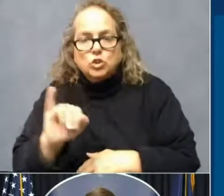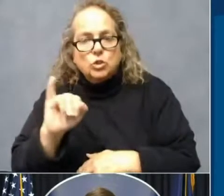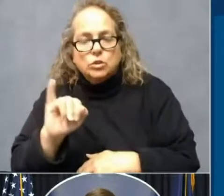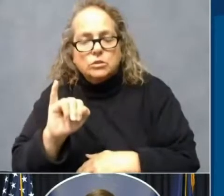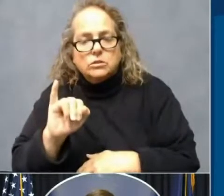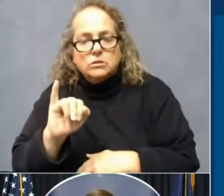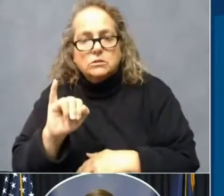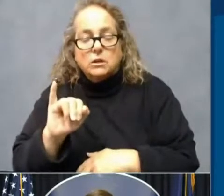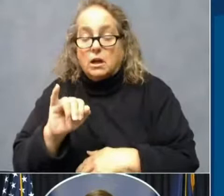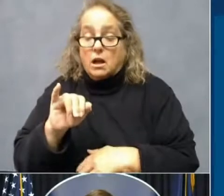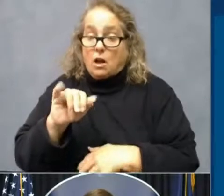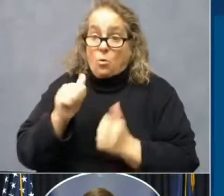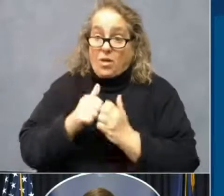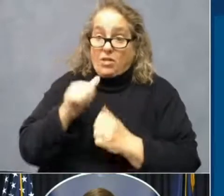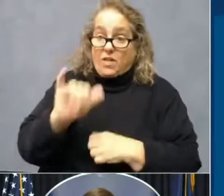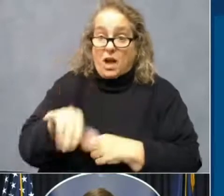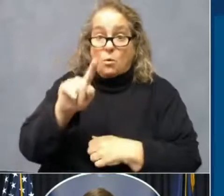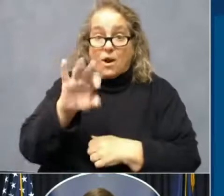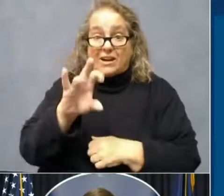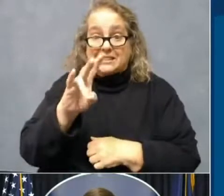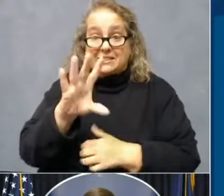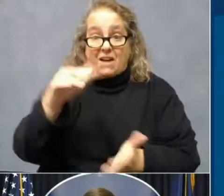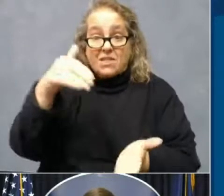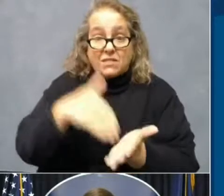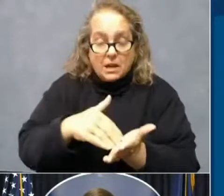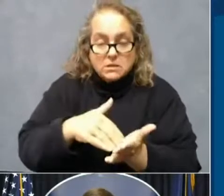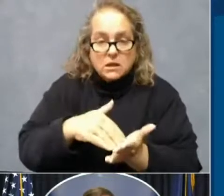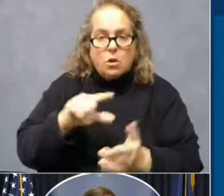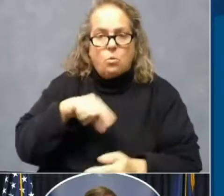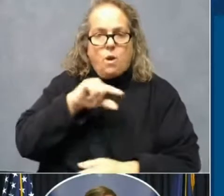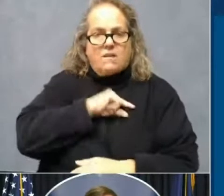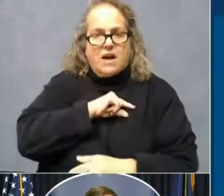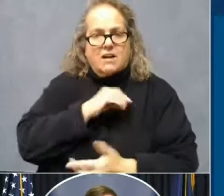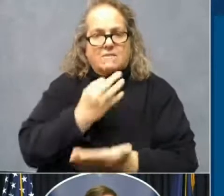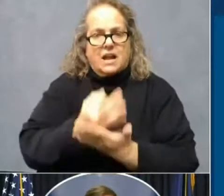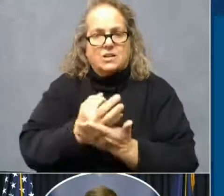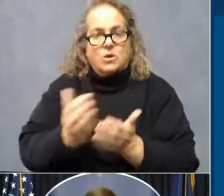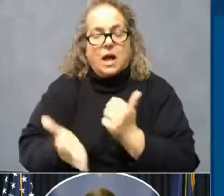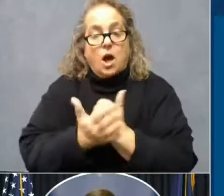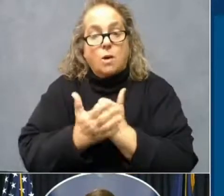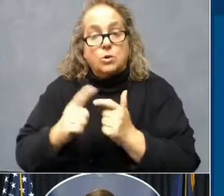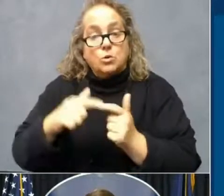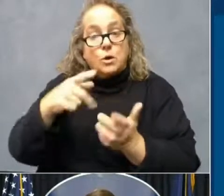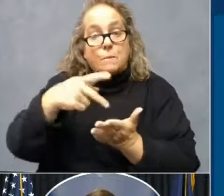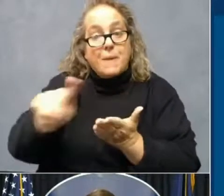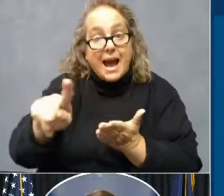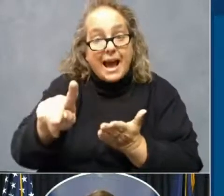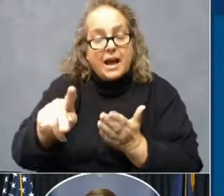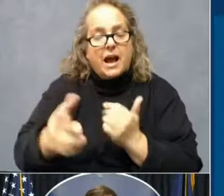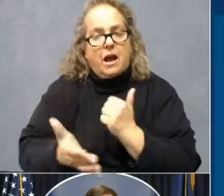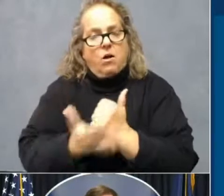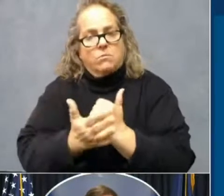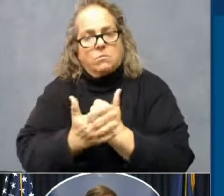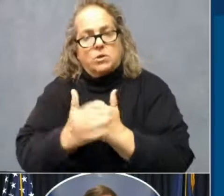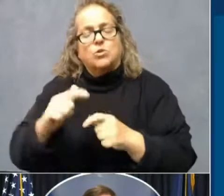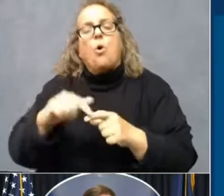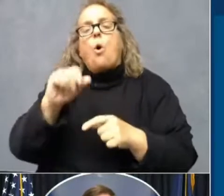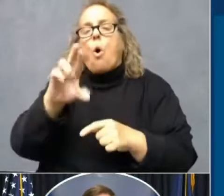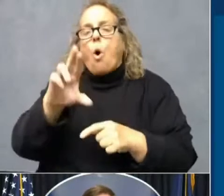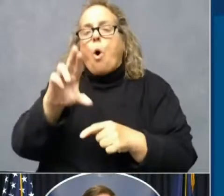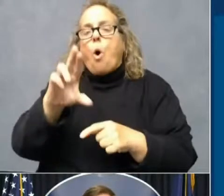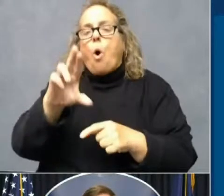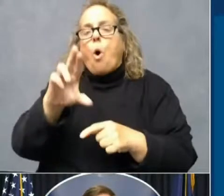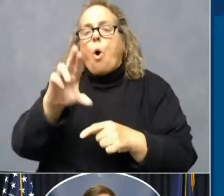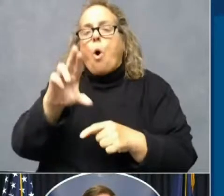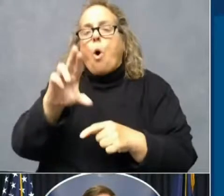5,000 qualify for financial help to pay health coverage or get coverage through Medicaid. The help is out there.